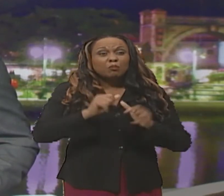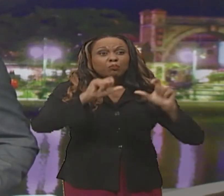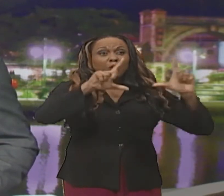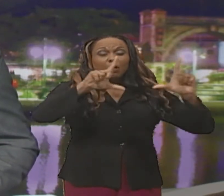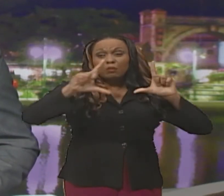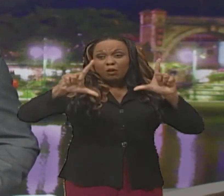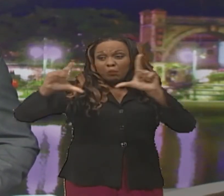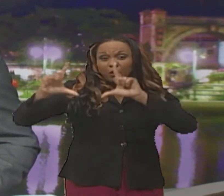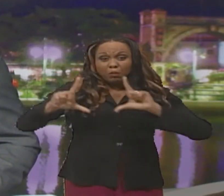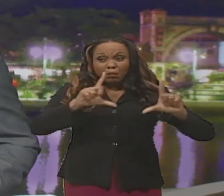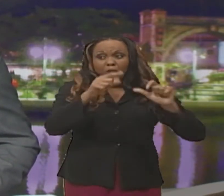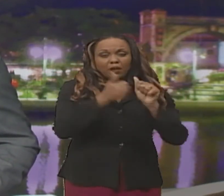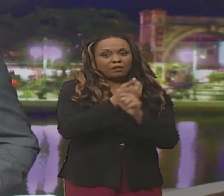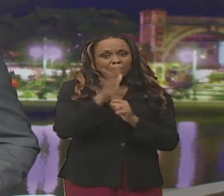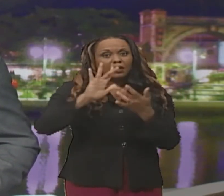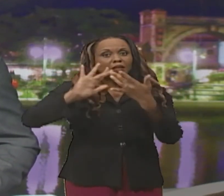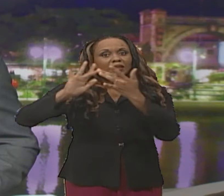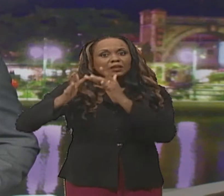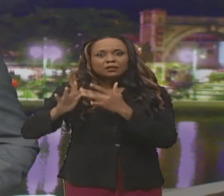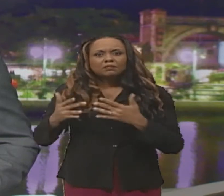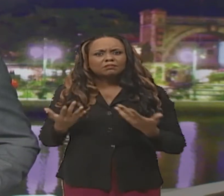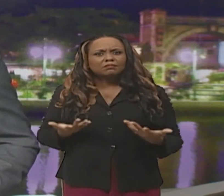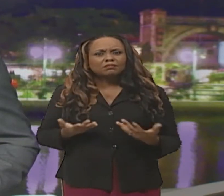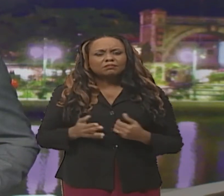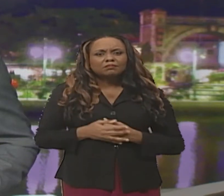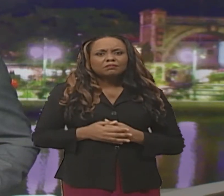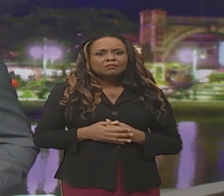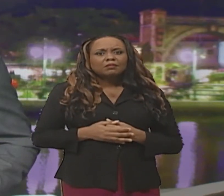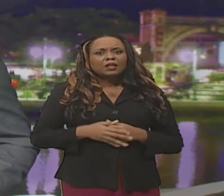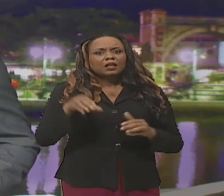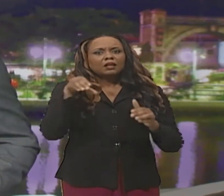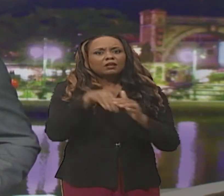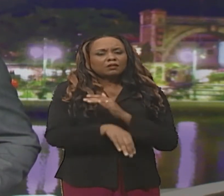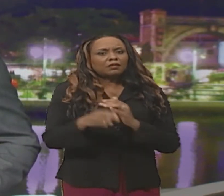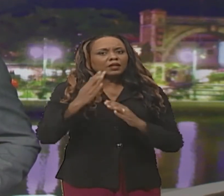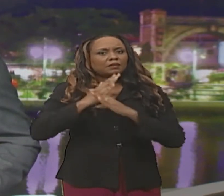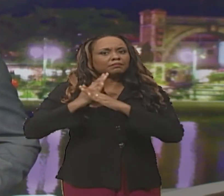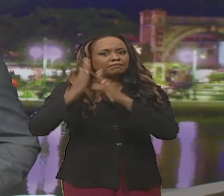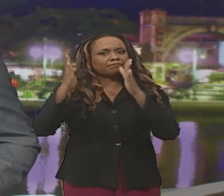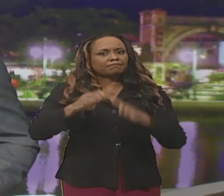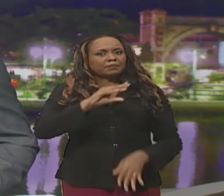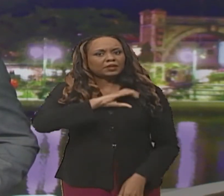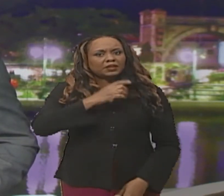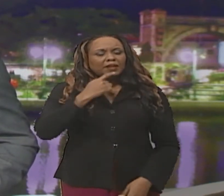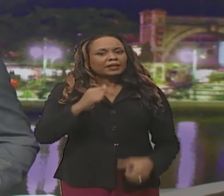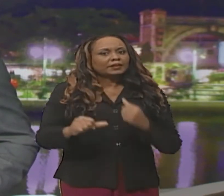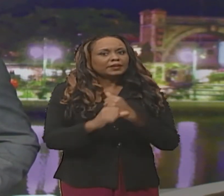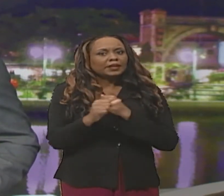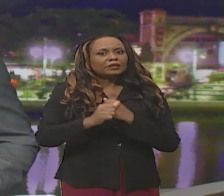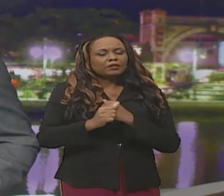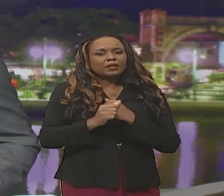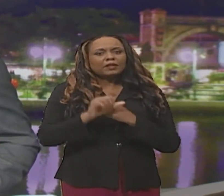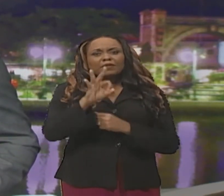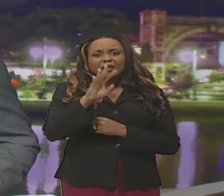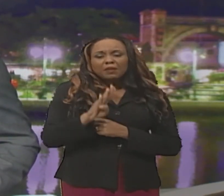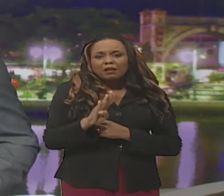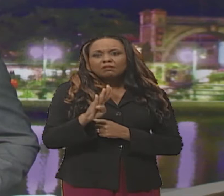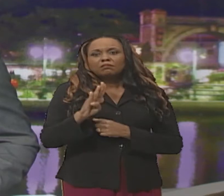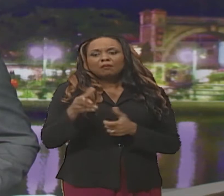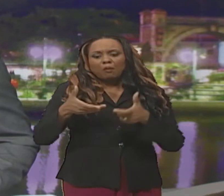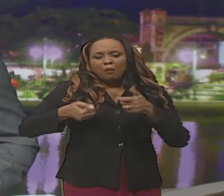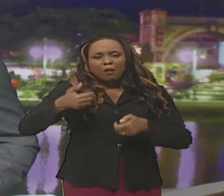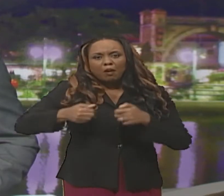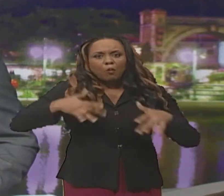on social media. Crime Prevention Officer Inspector Stephen Griffith says it's a dangerous practice that's making them